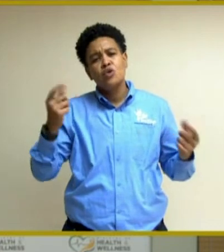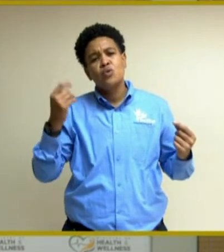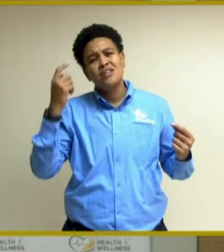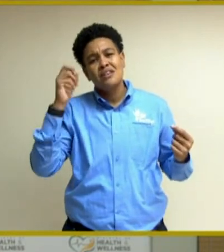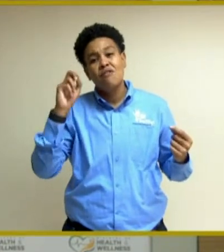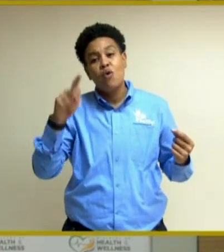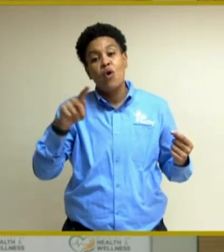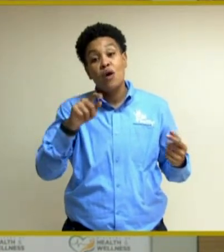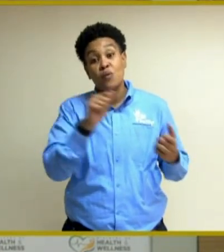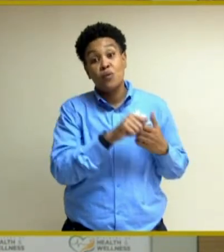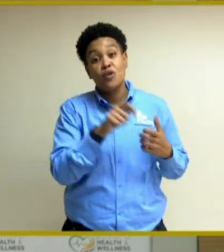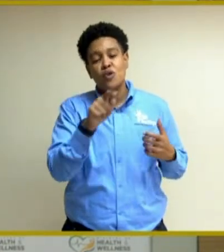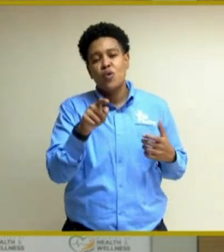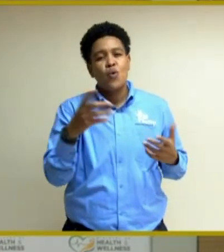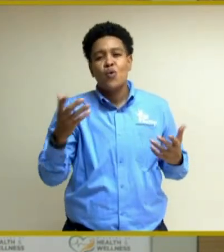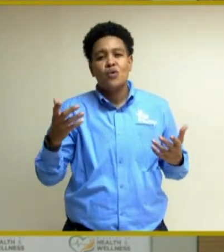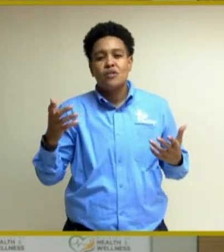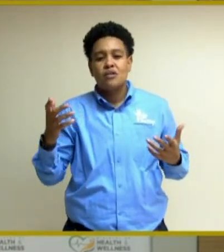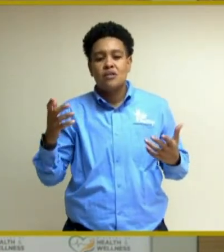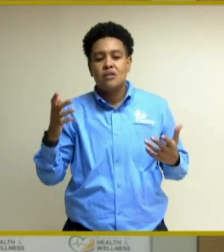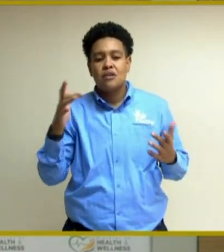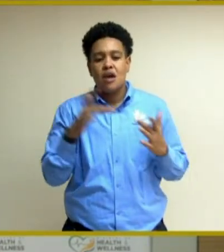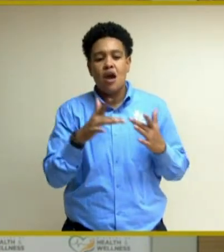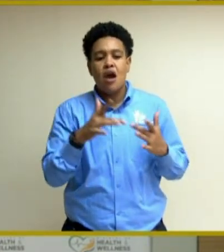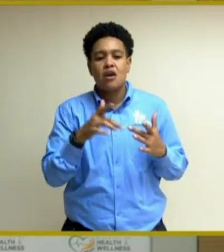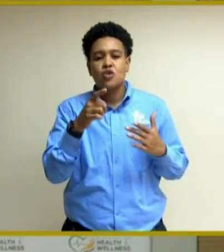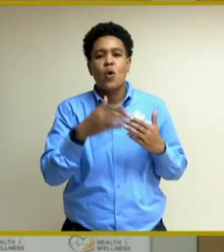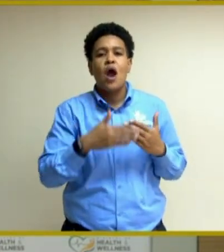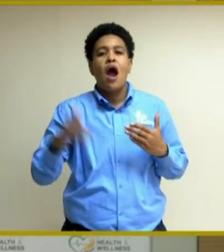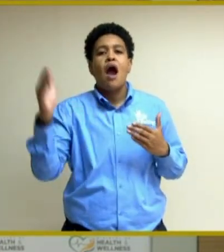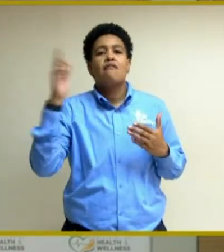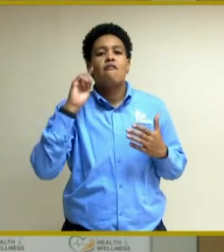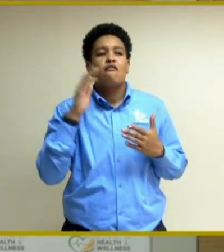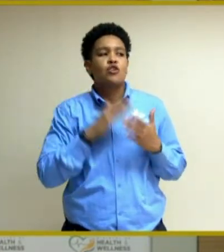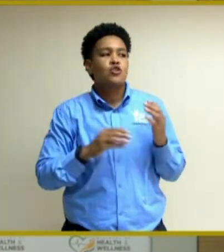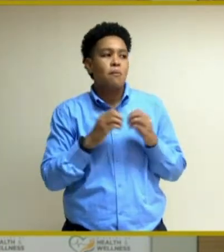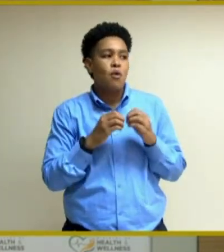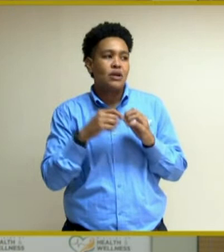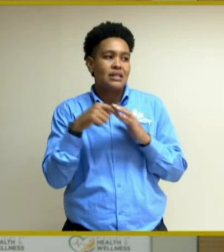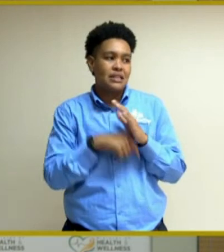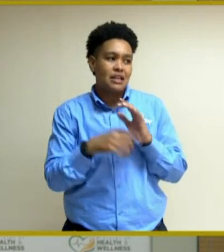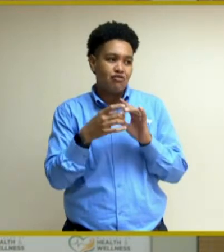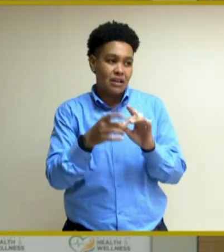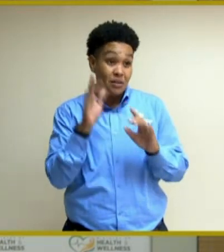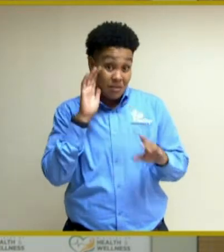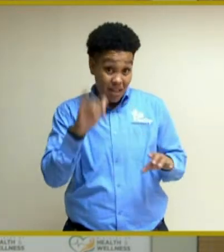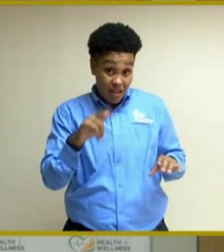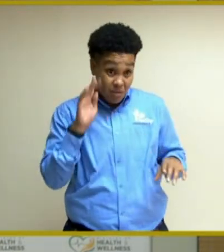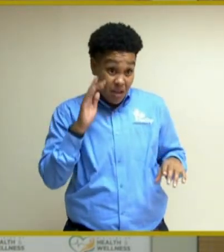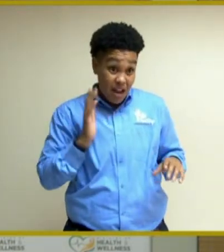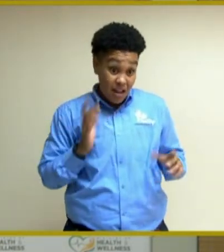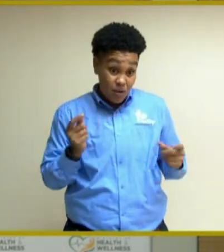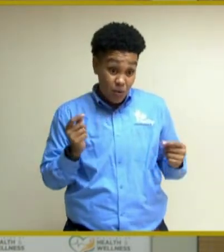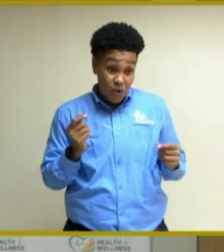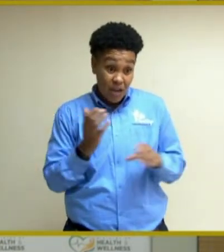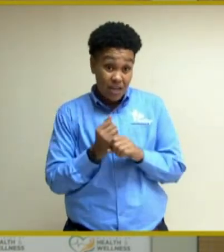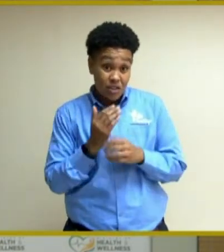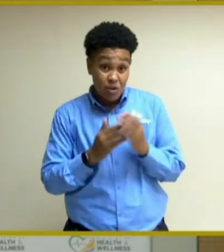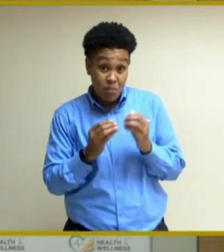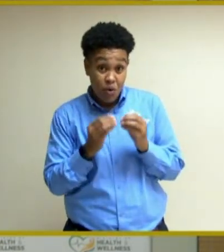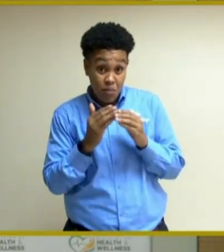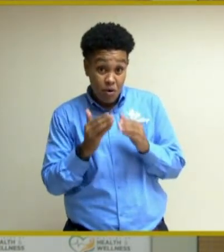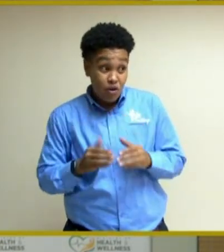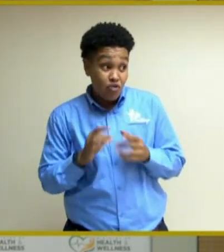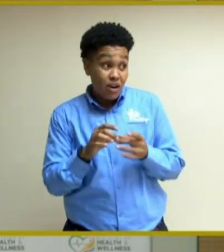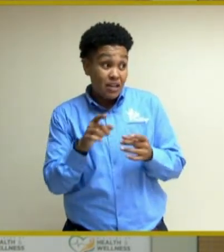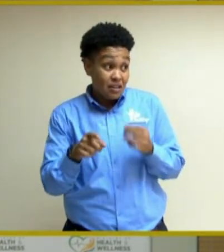okay with you guys, to contact you afterwards for some more detail on that. Would I be able to do that and get some more breakdown on